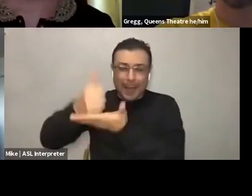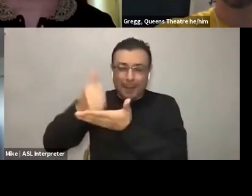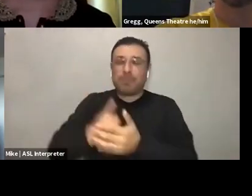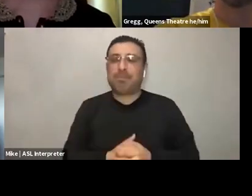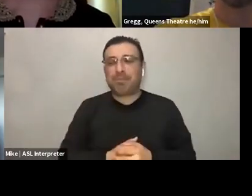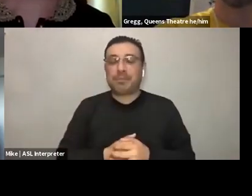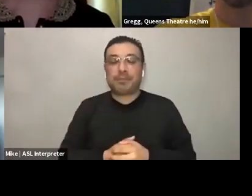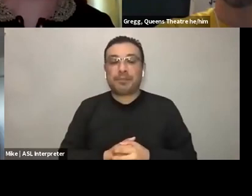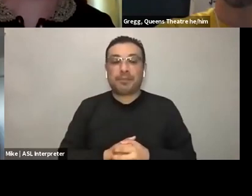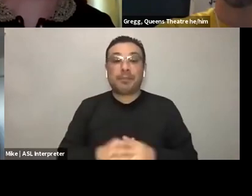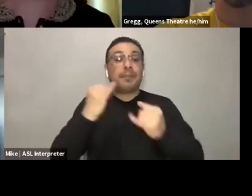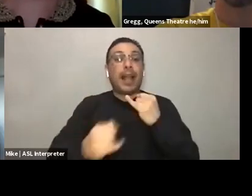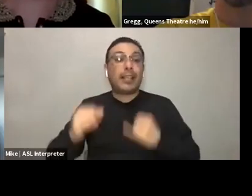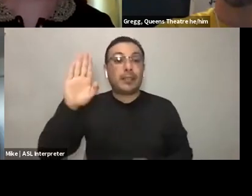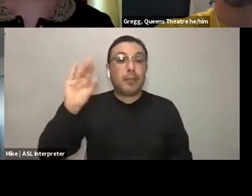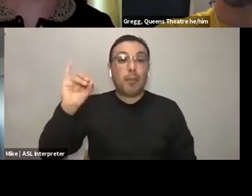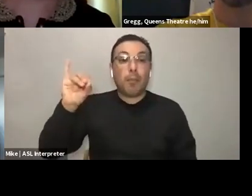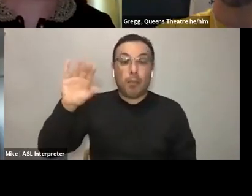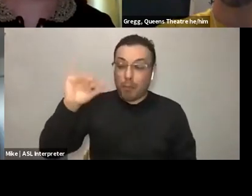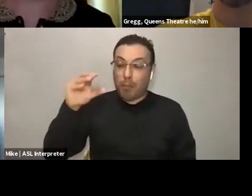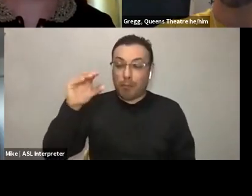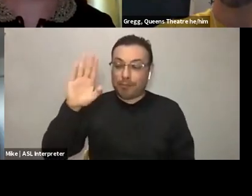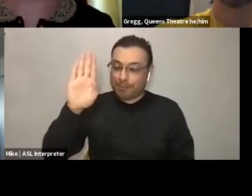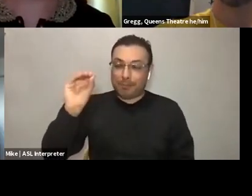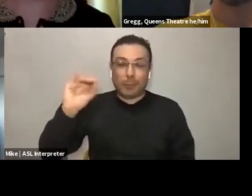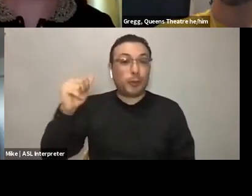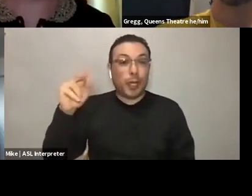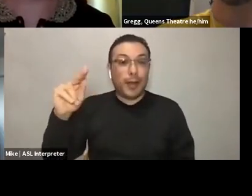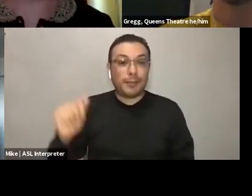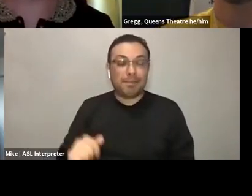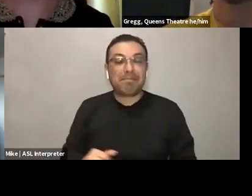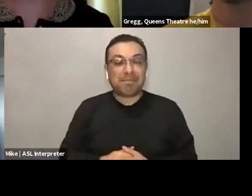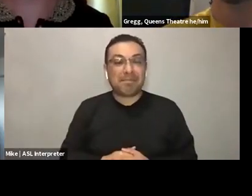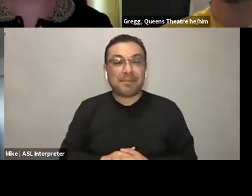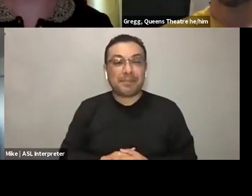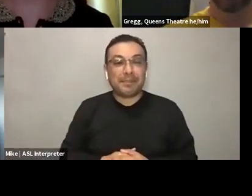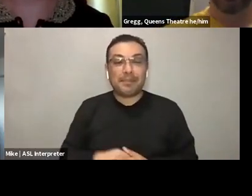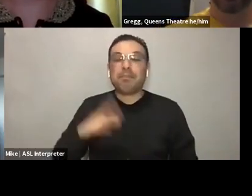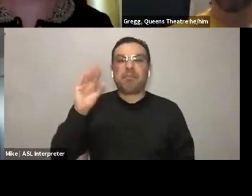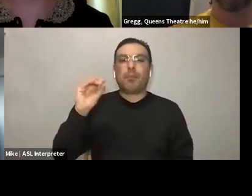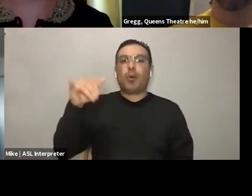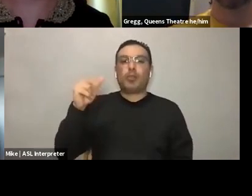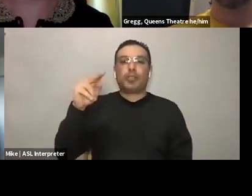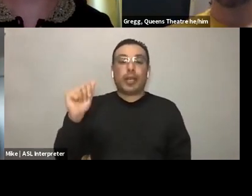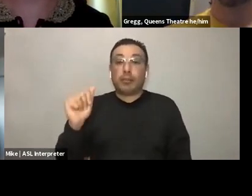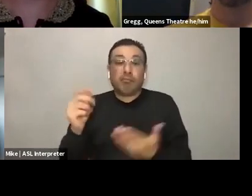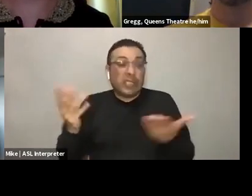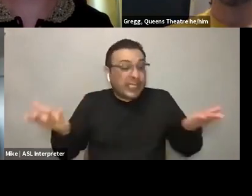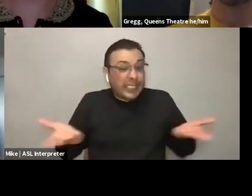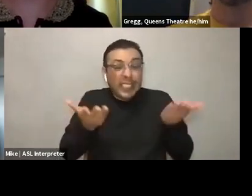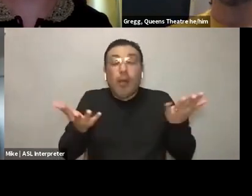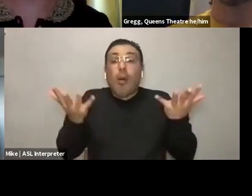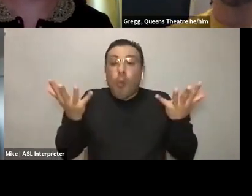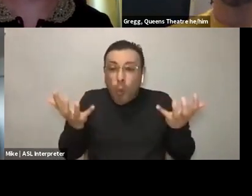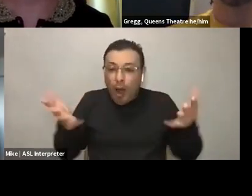Rajana, anything final you want to share call to action? Anything? Yeah, I think we all need to connect. Um, and the Mac is really, uh, working hard to do